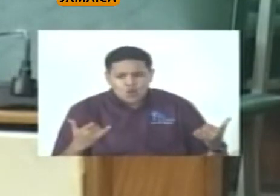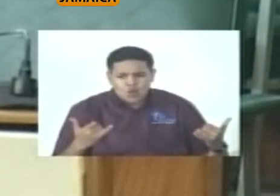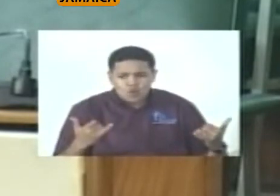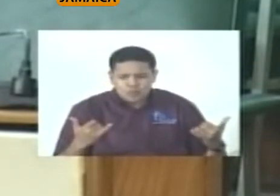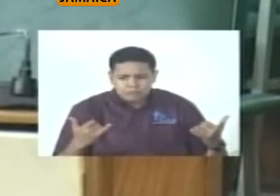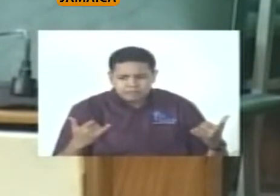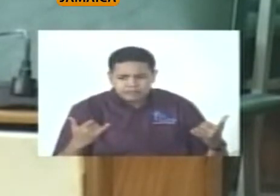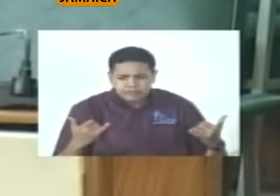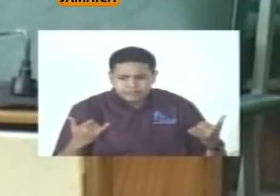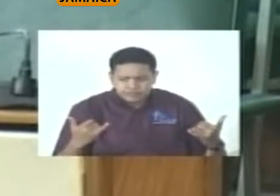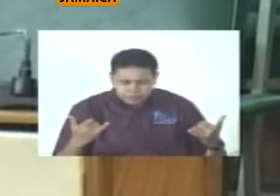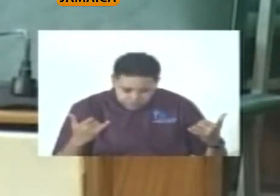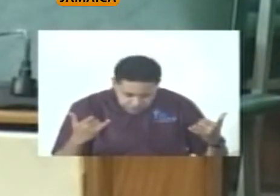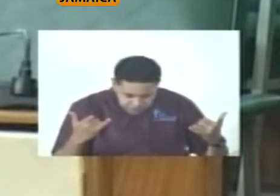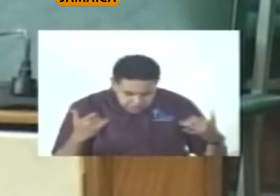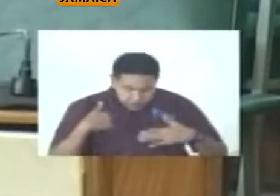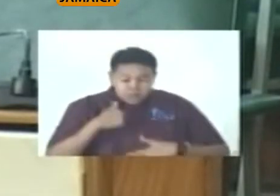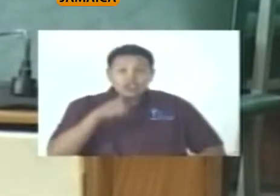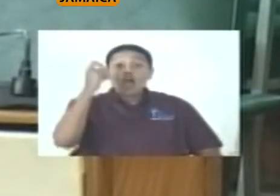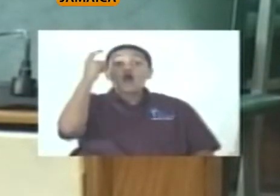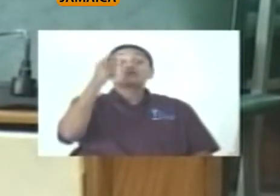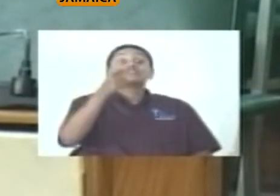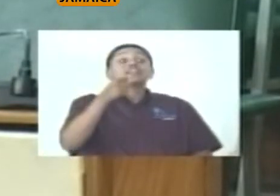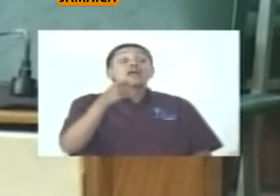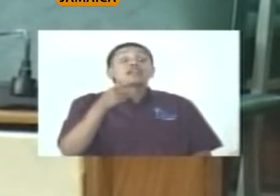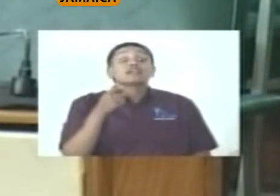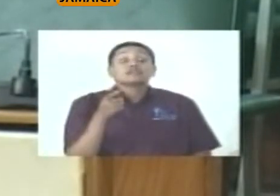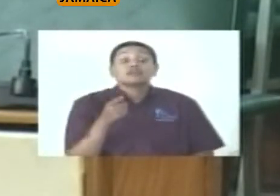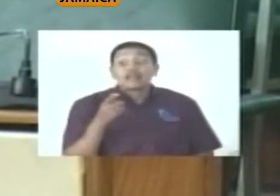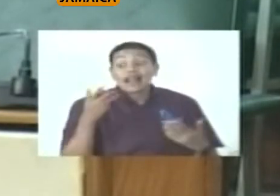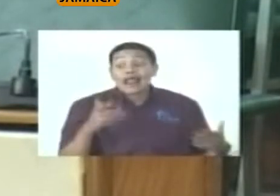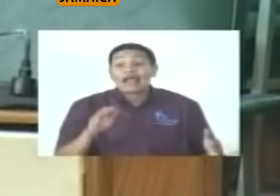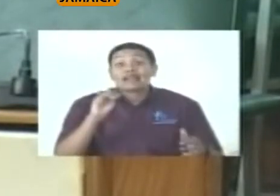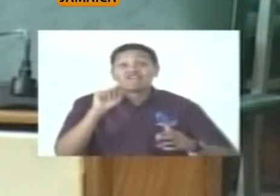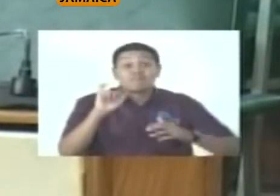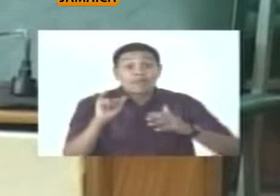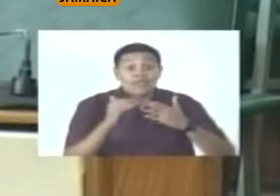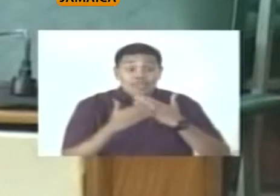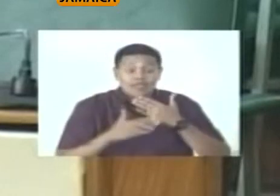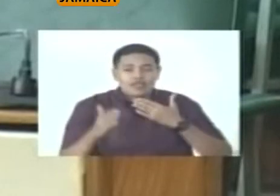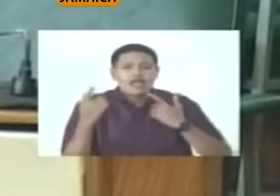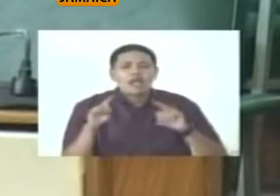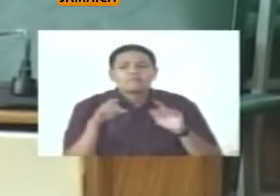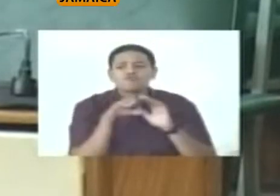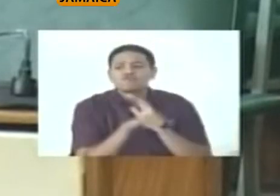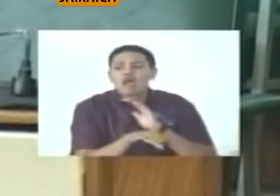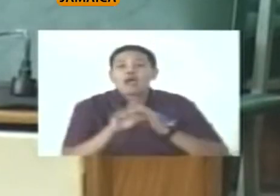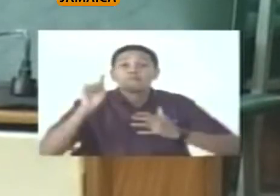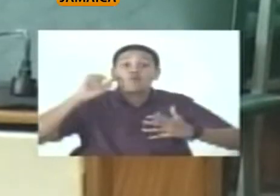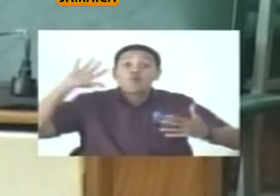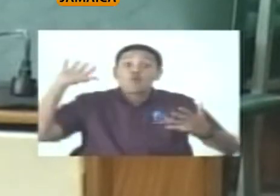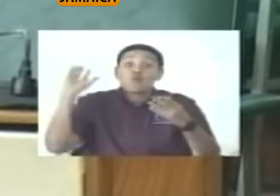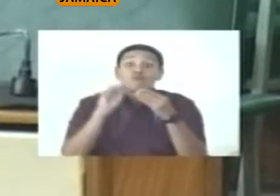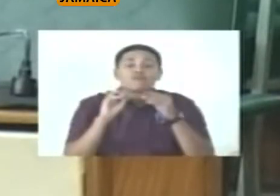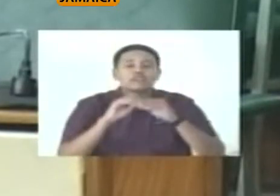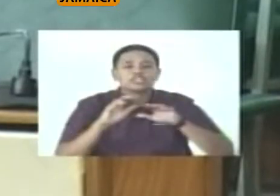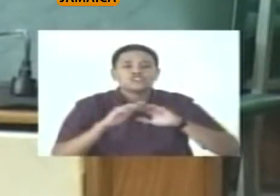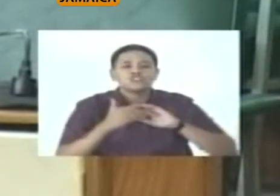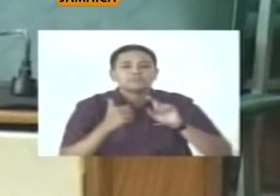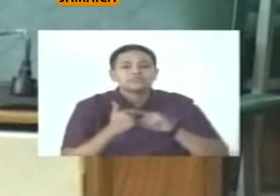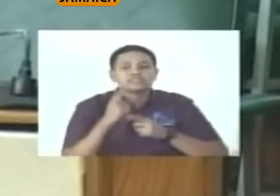we understand that as at the end of May, Mr. President, crimes overall in Jamaica were